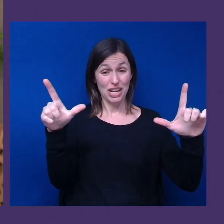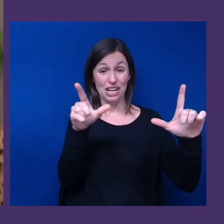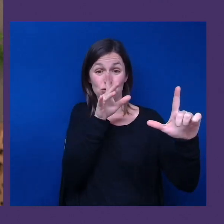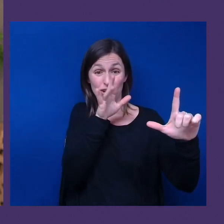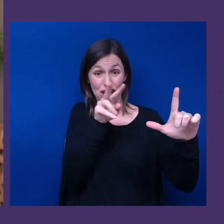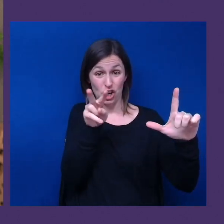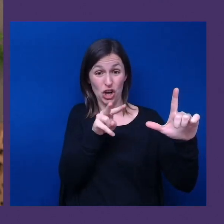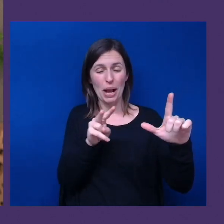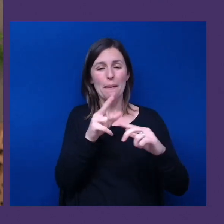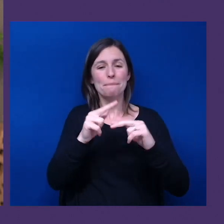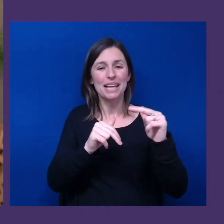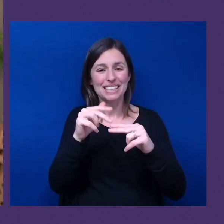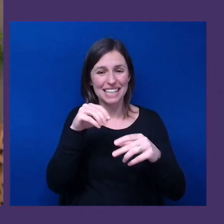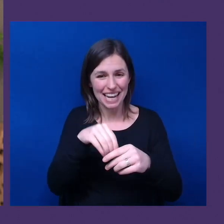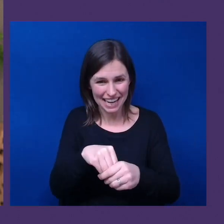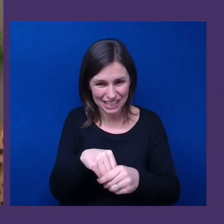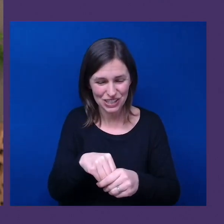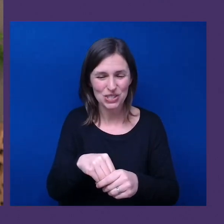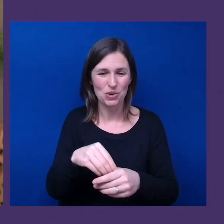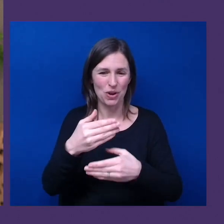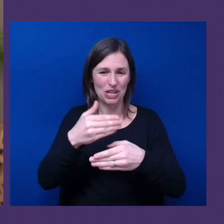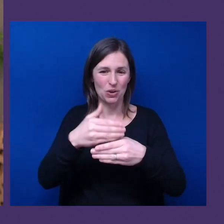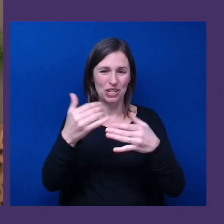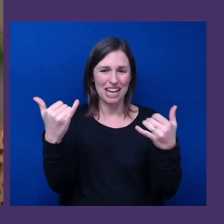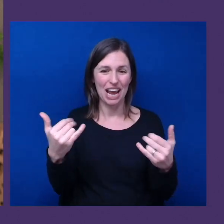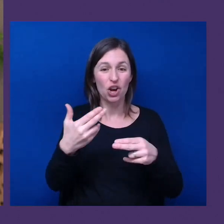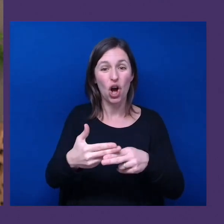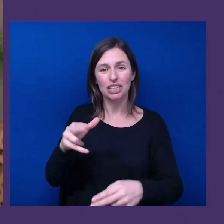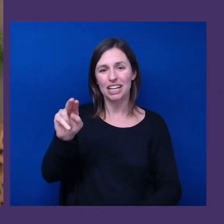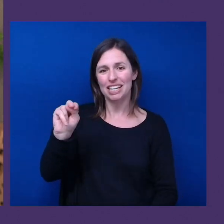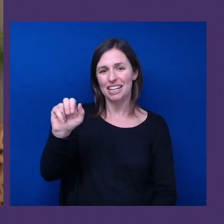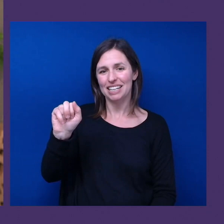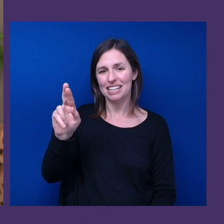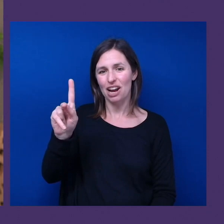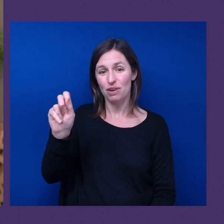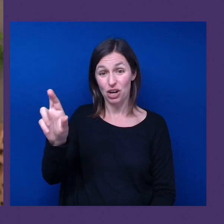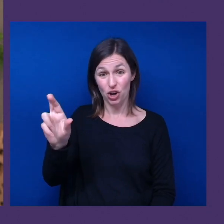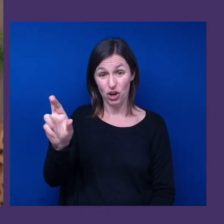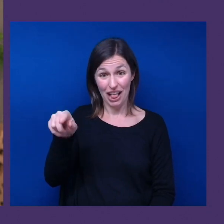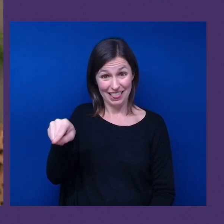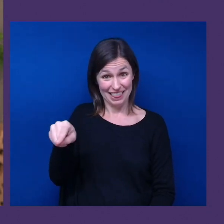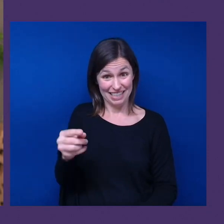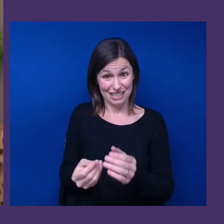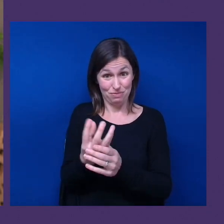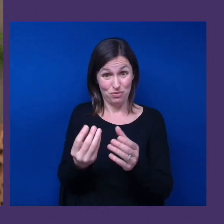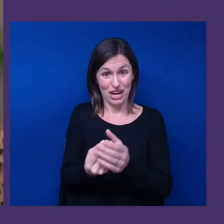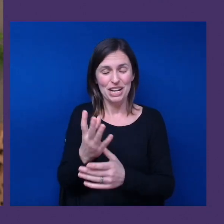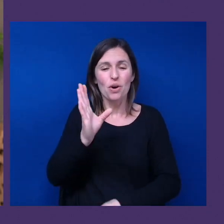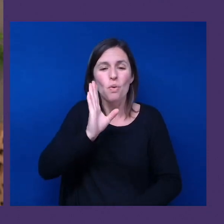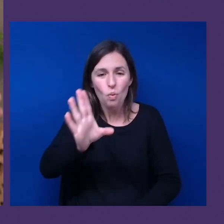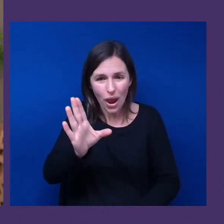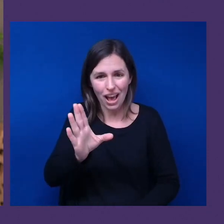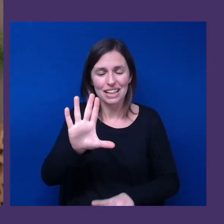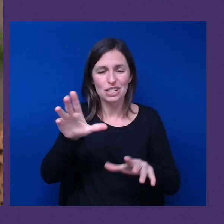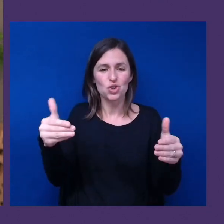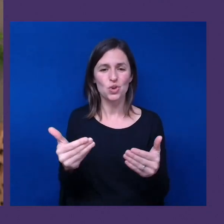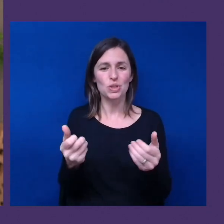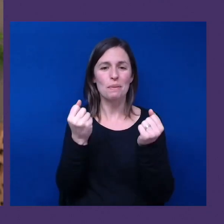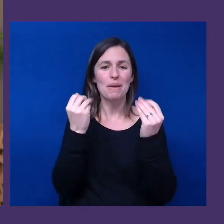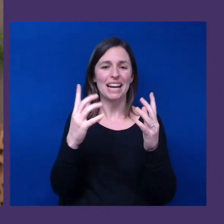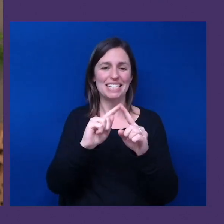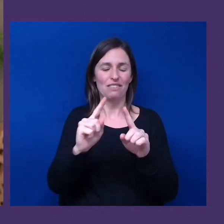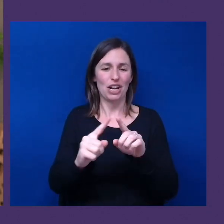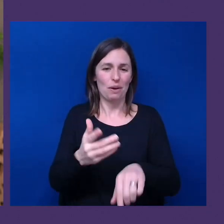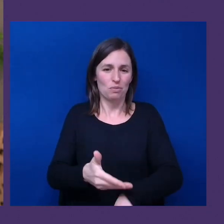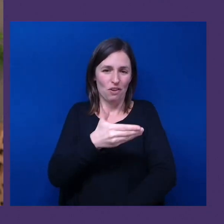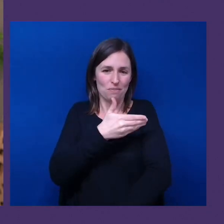This spring, we're going to be introducing a number of improvements to Narrator to enable it to better process visual content on